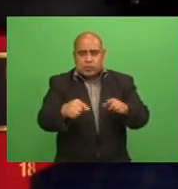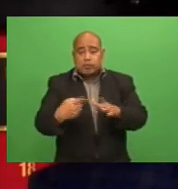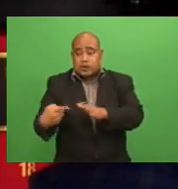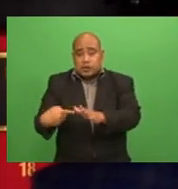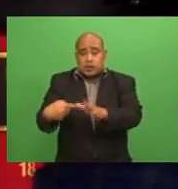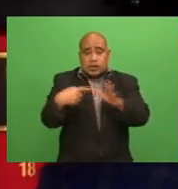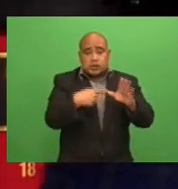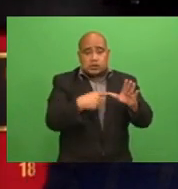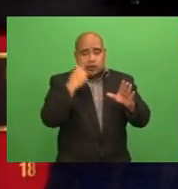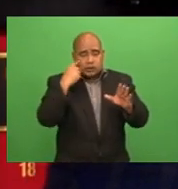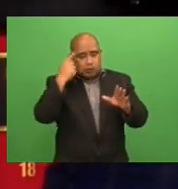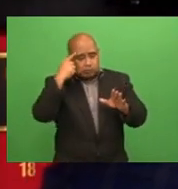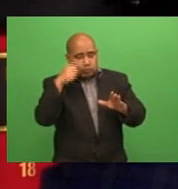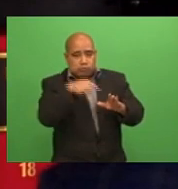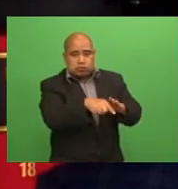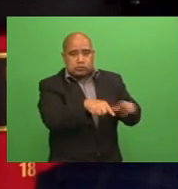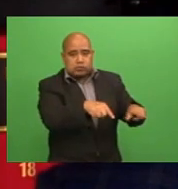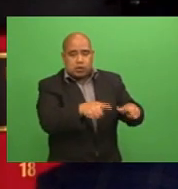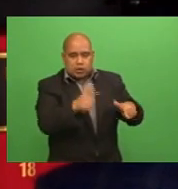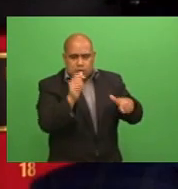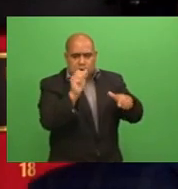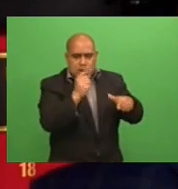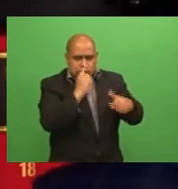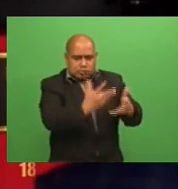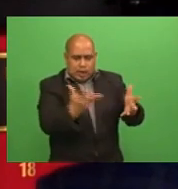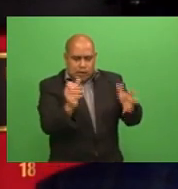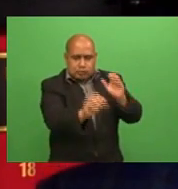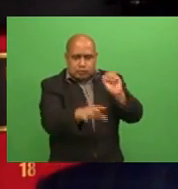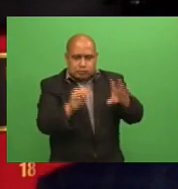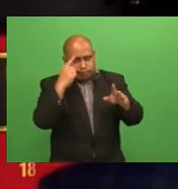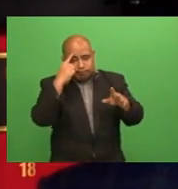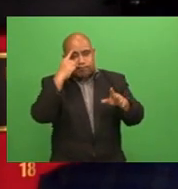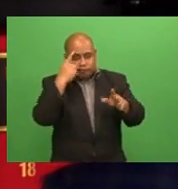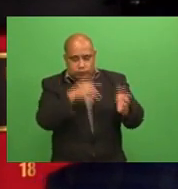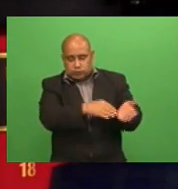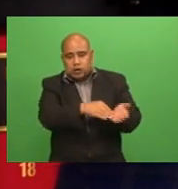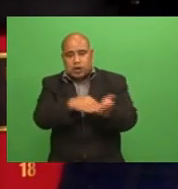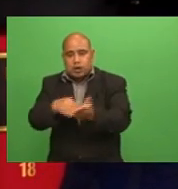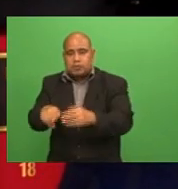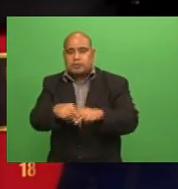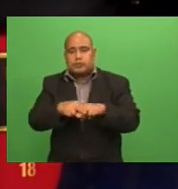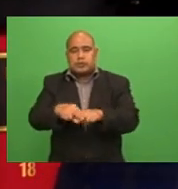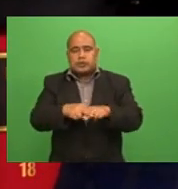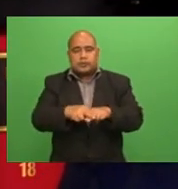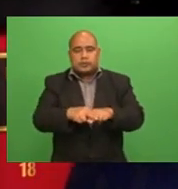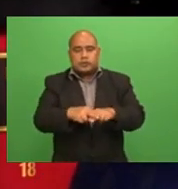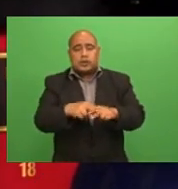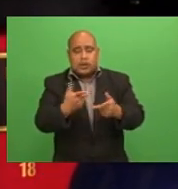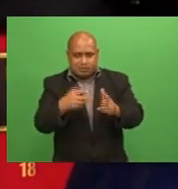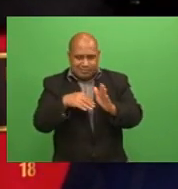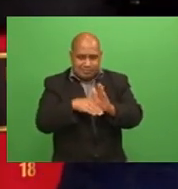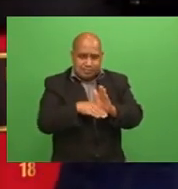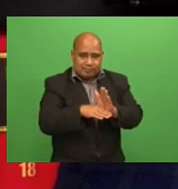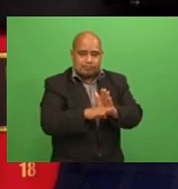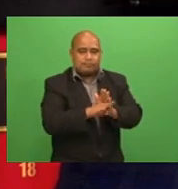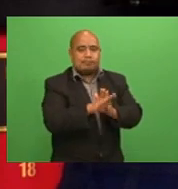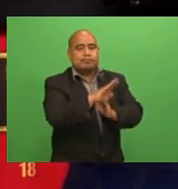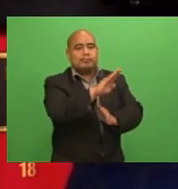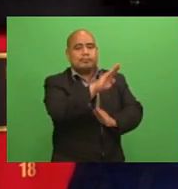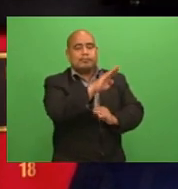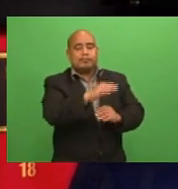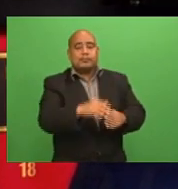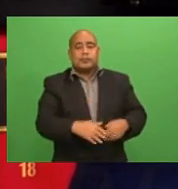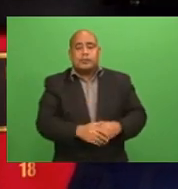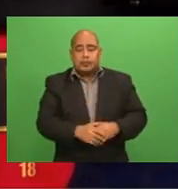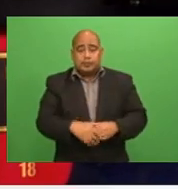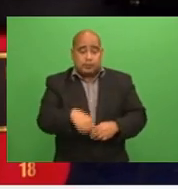of being able to assist Fiji in getting out of this, it actually helps. They've come up with good ideas, good